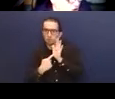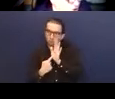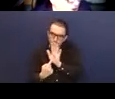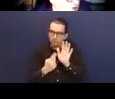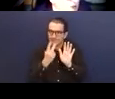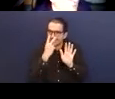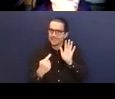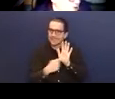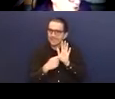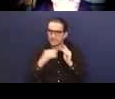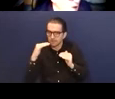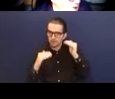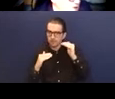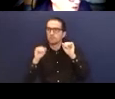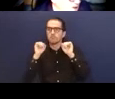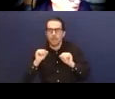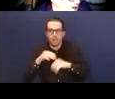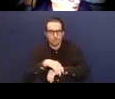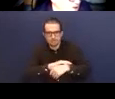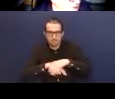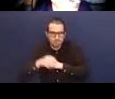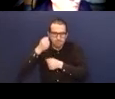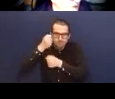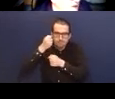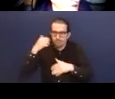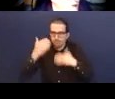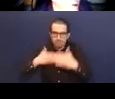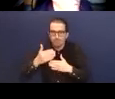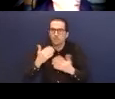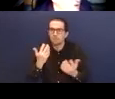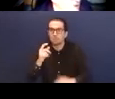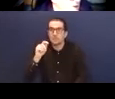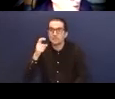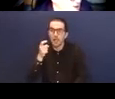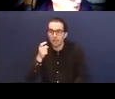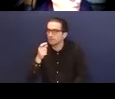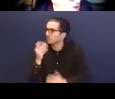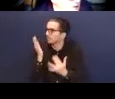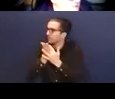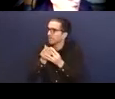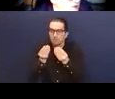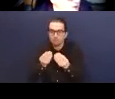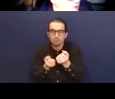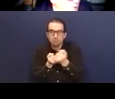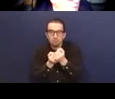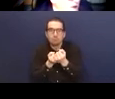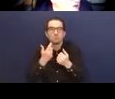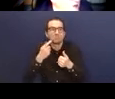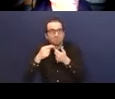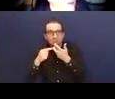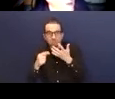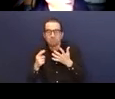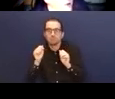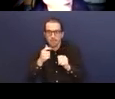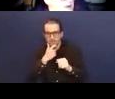the situation and monitor it by using data like this. But to illustrate the measures for the general